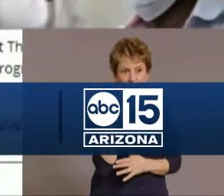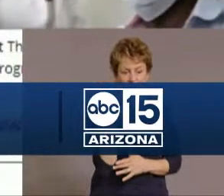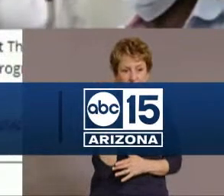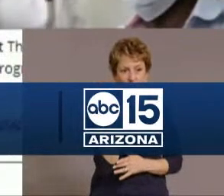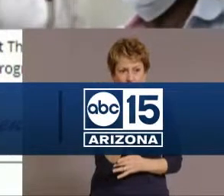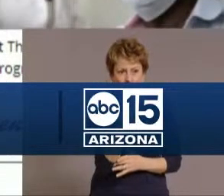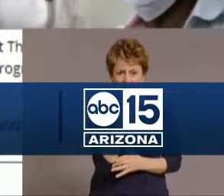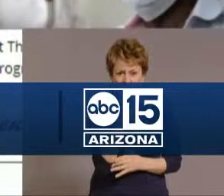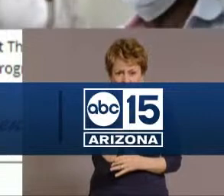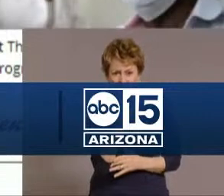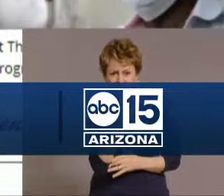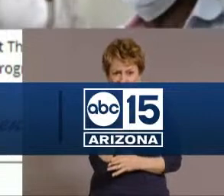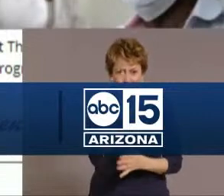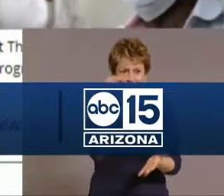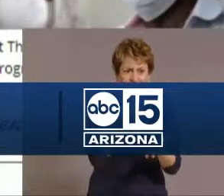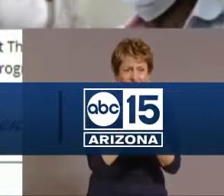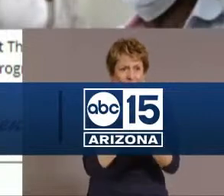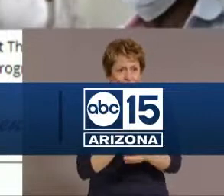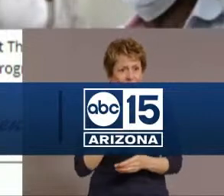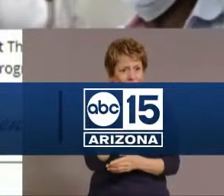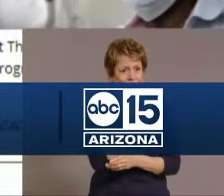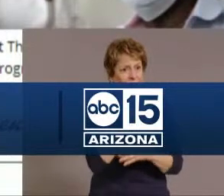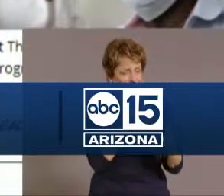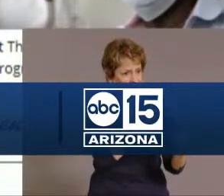137,730 shots were administered to